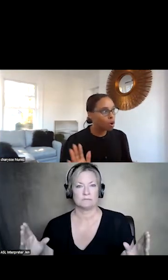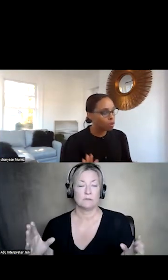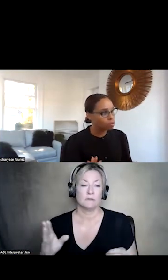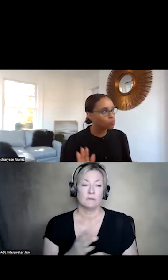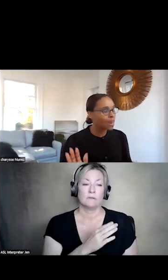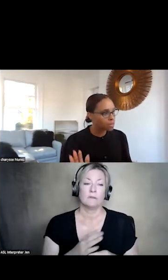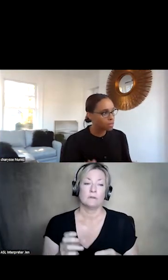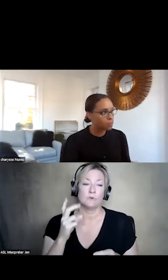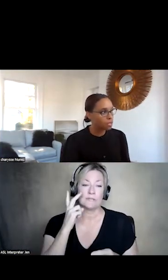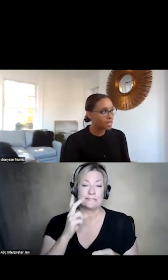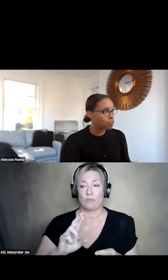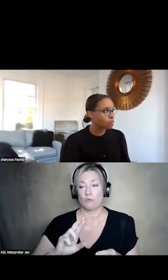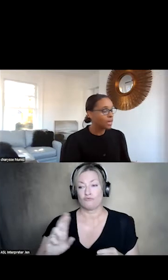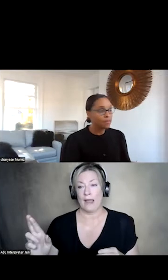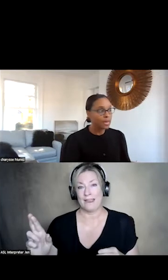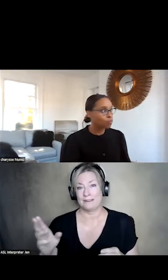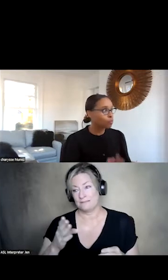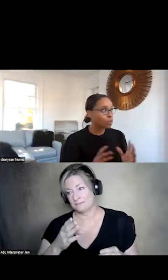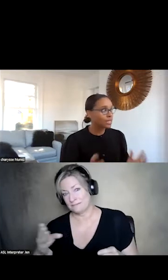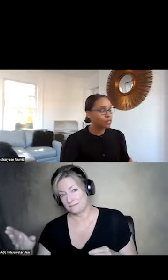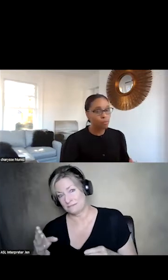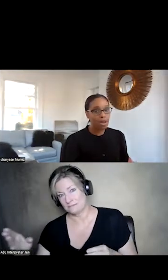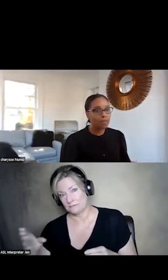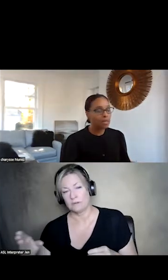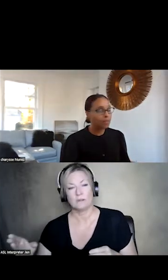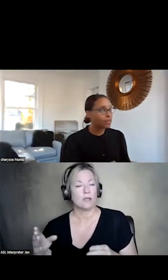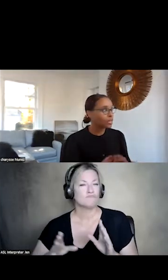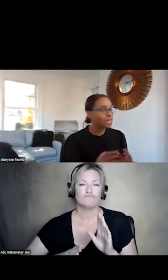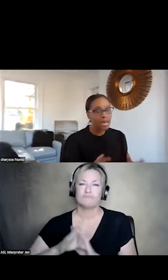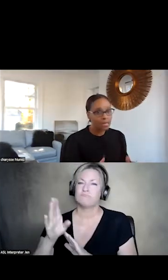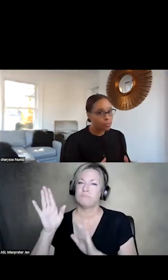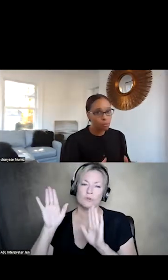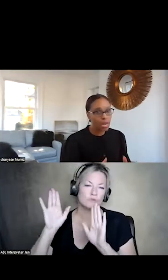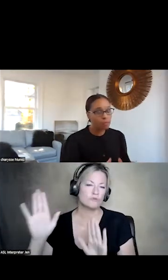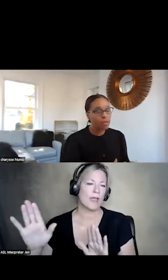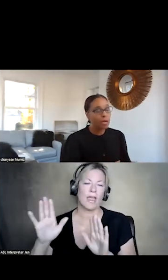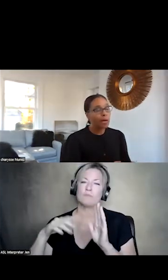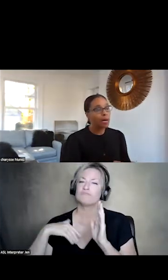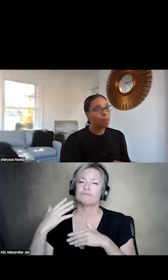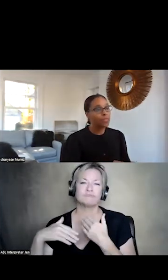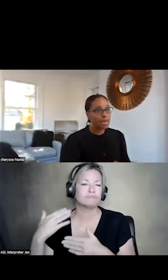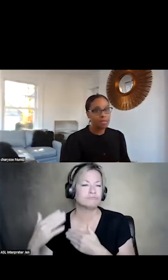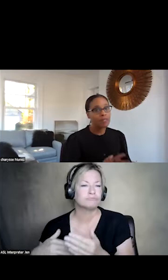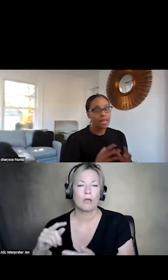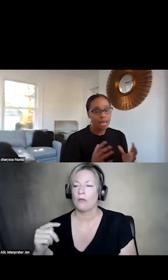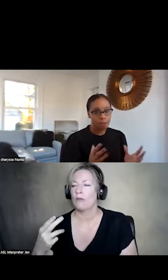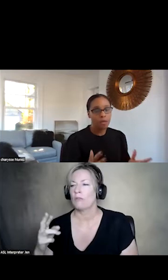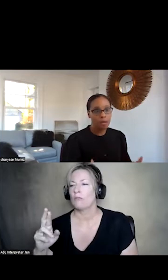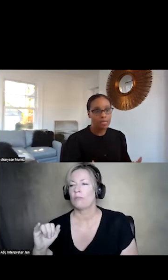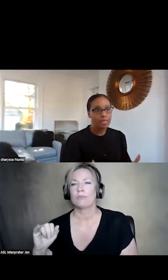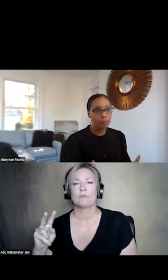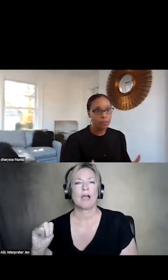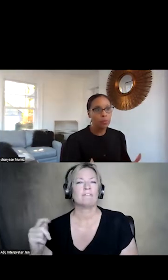the far right of the spectrum, they are reportedly thriving, they're gliding through life. Yes, they